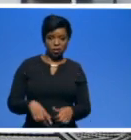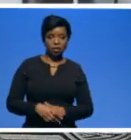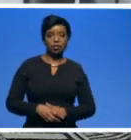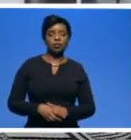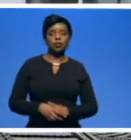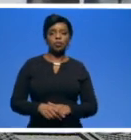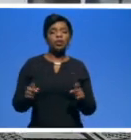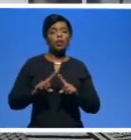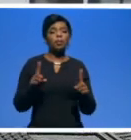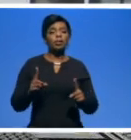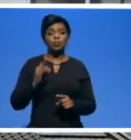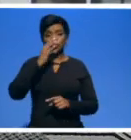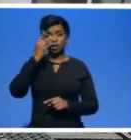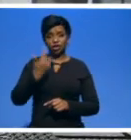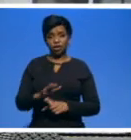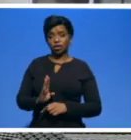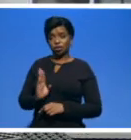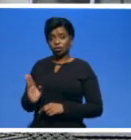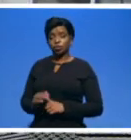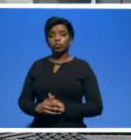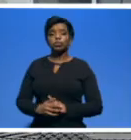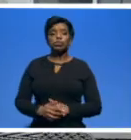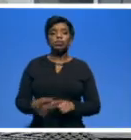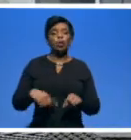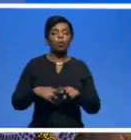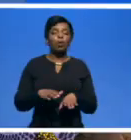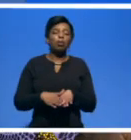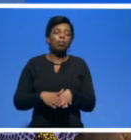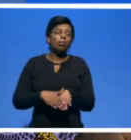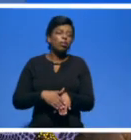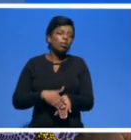Joloka Chulo, Ritz Amaya, Kalibilo Lalunabu.